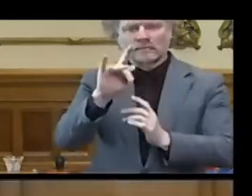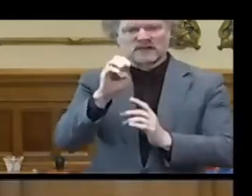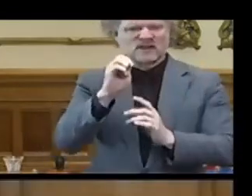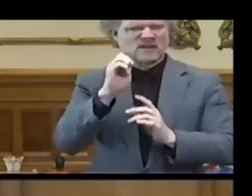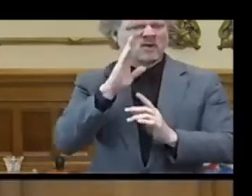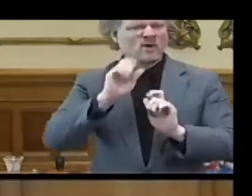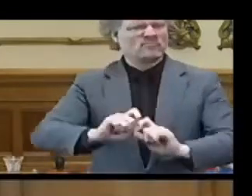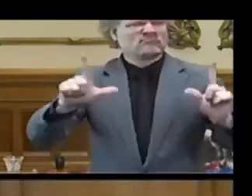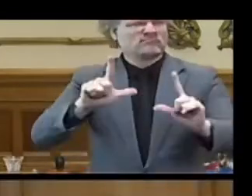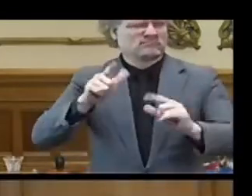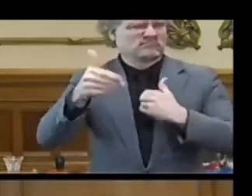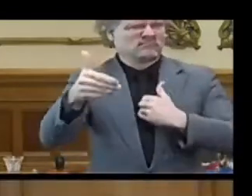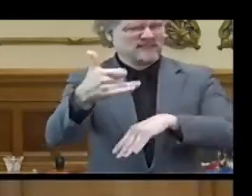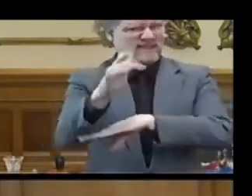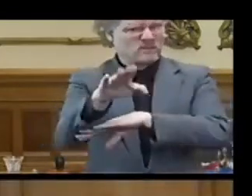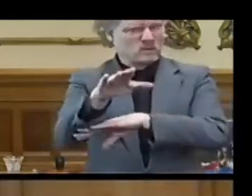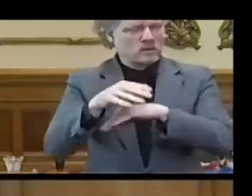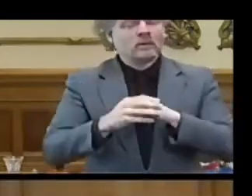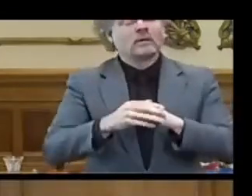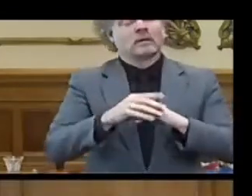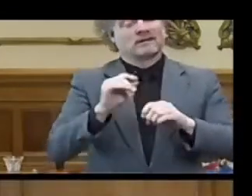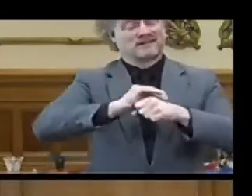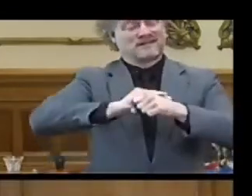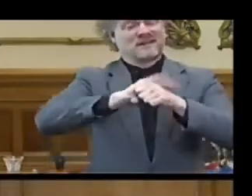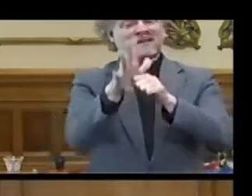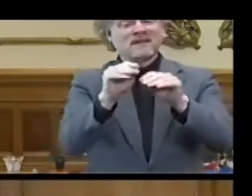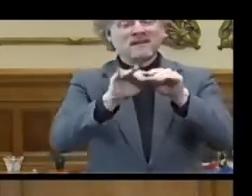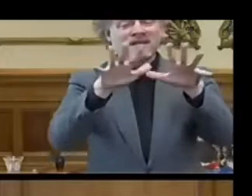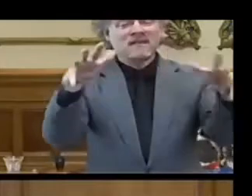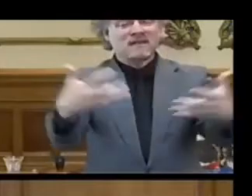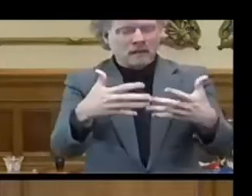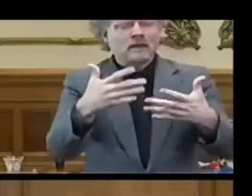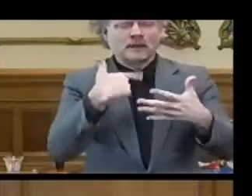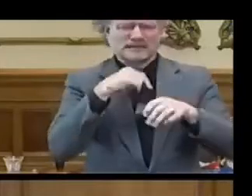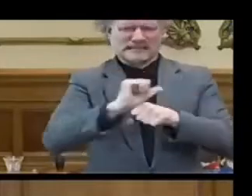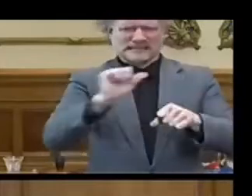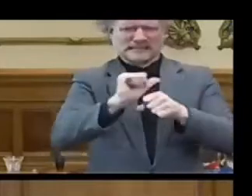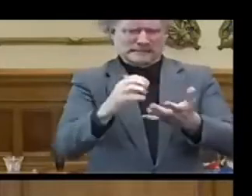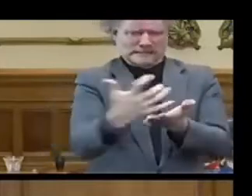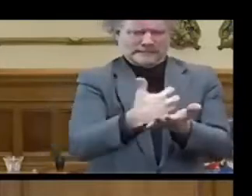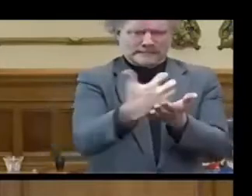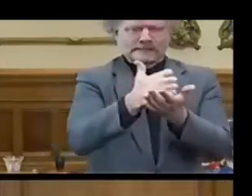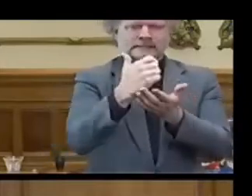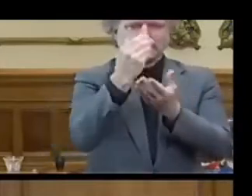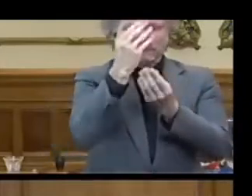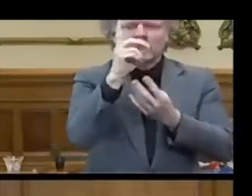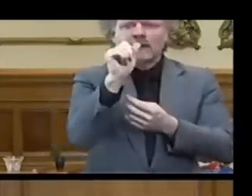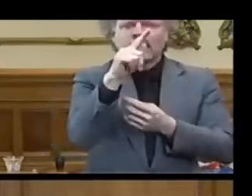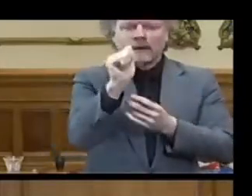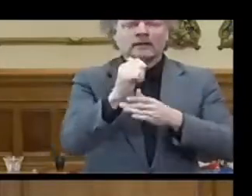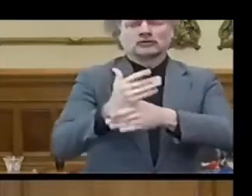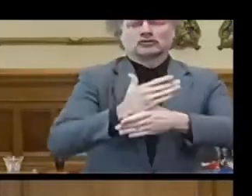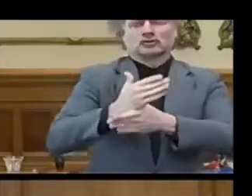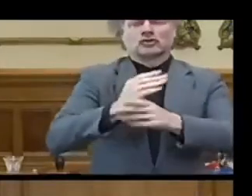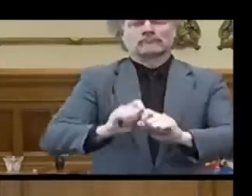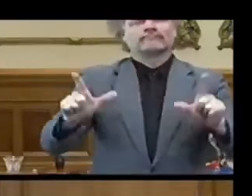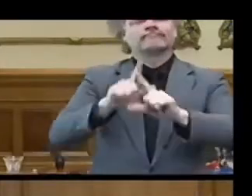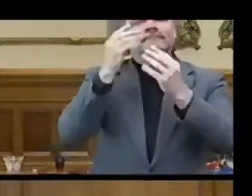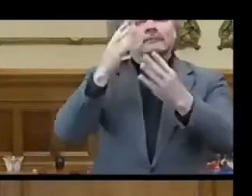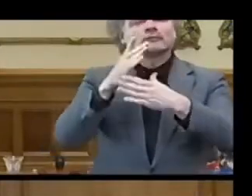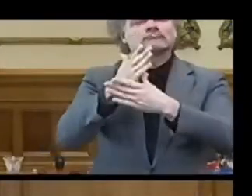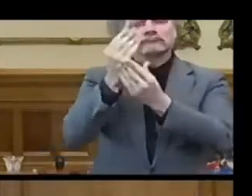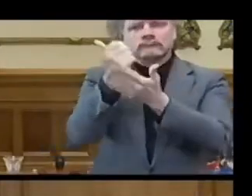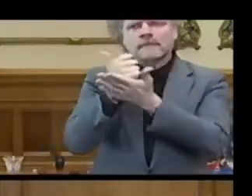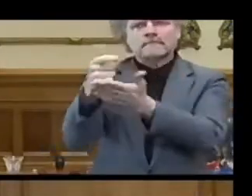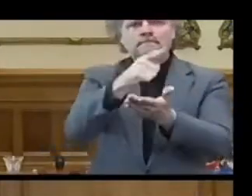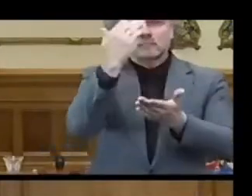this afternoon. Throughout this pandemic, we have been working to increase the data that we're able to share on our dashboard to help Hoosiers better